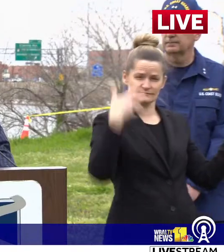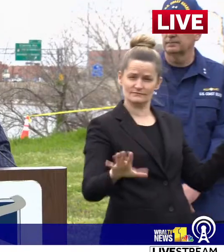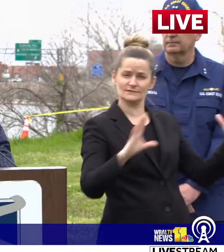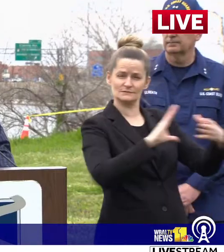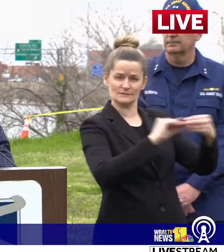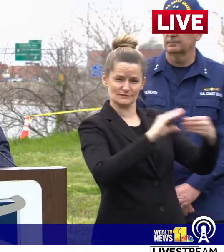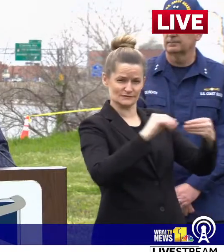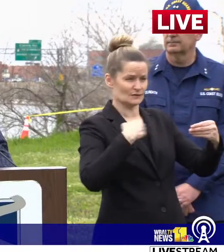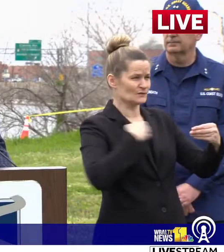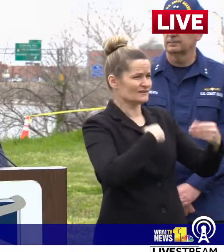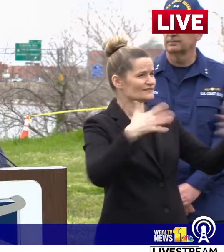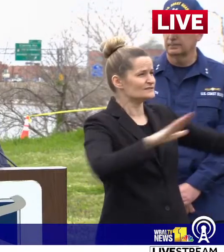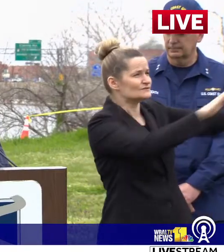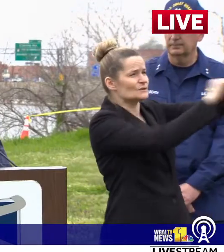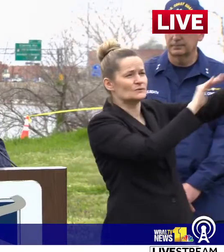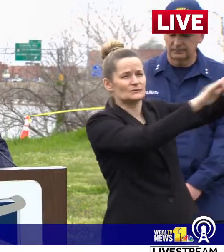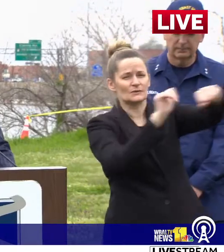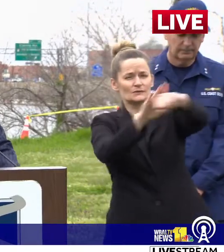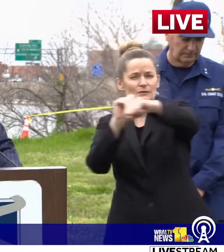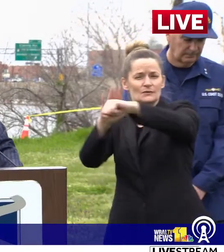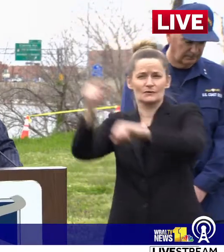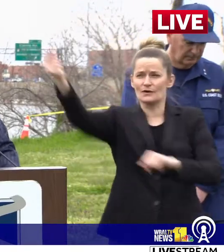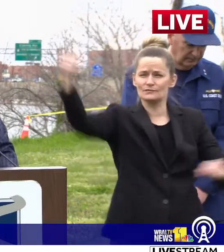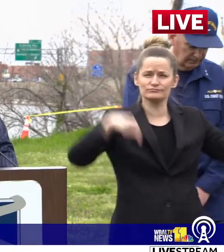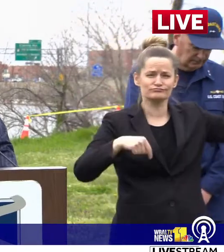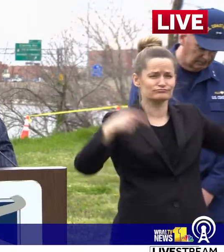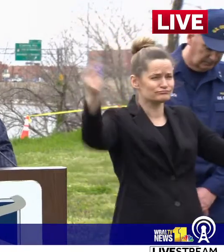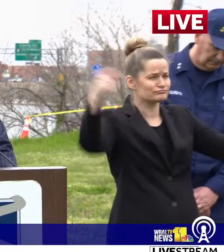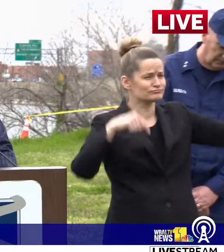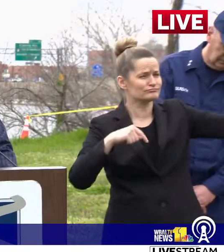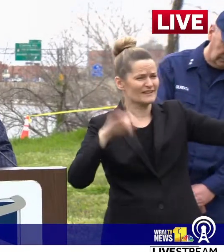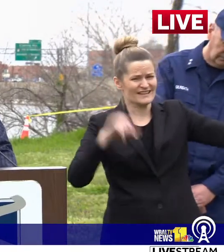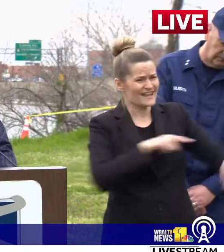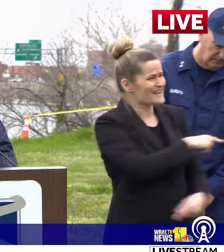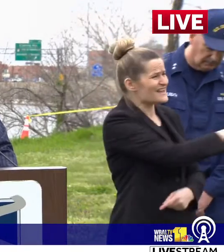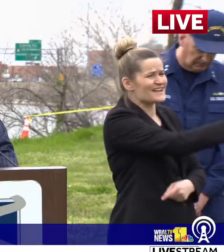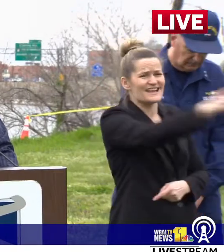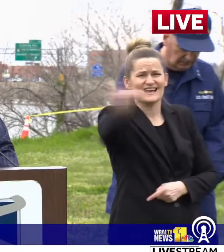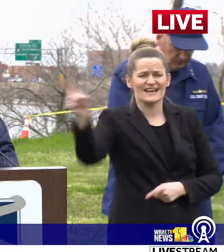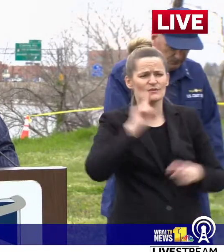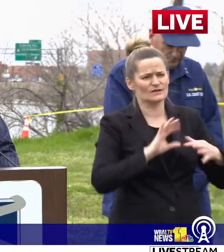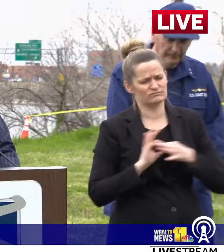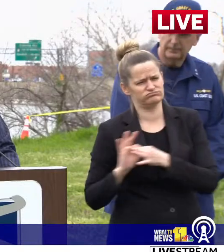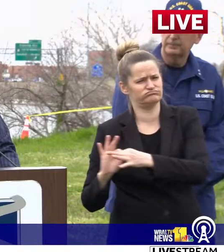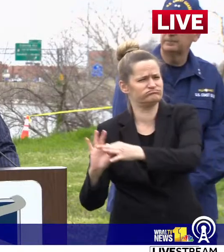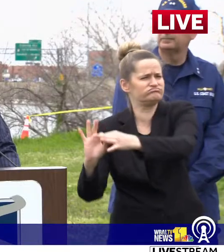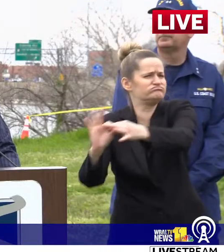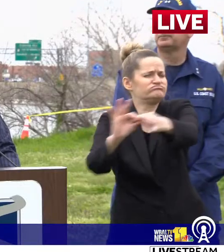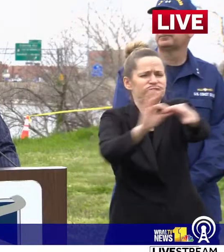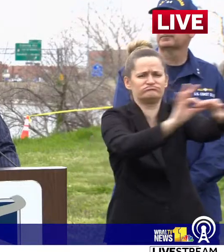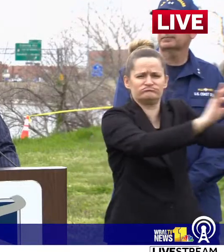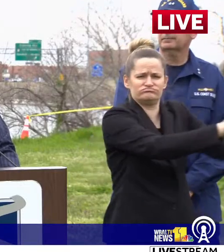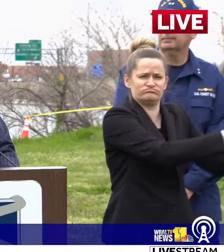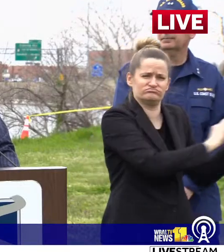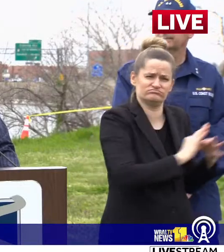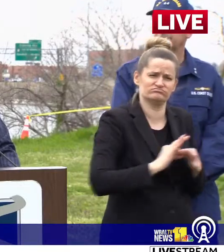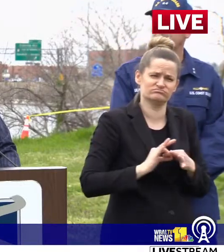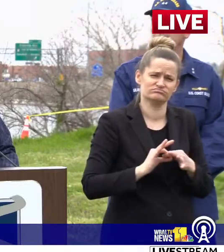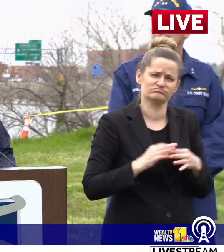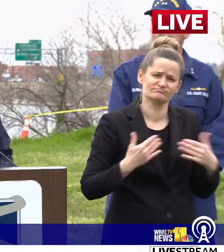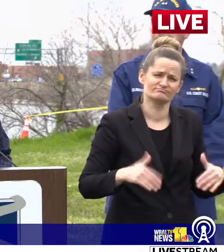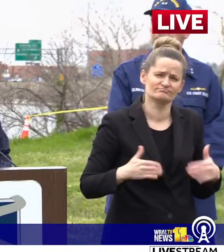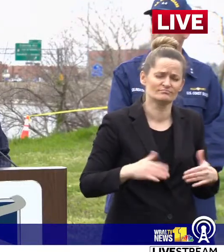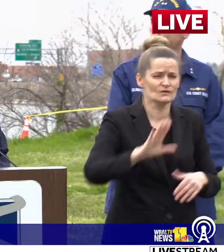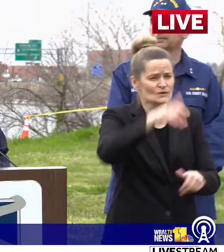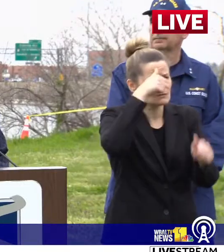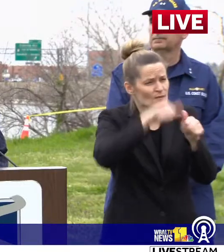brought on board, but the reality is it's done by Unified Command. That's who's doing that work. And as also was said, this is the first of many, many, many